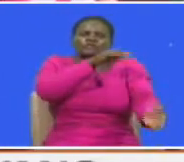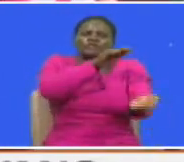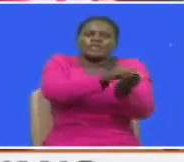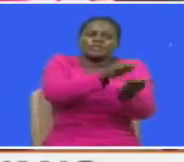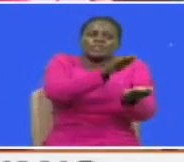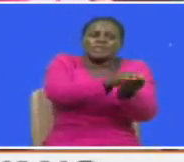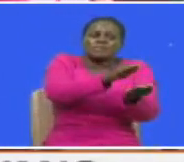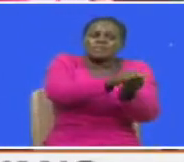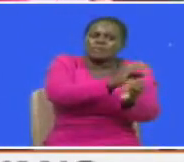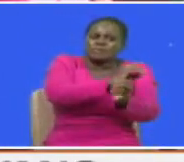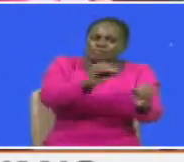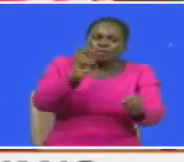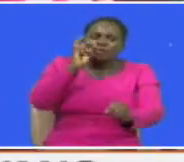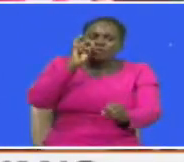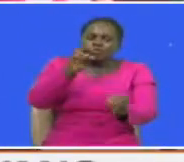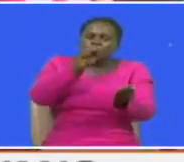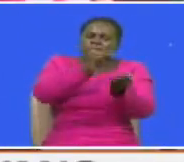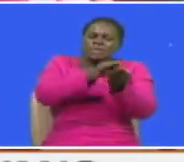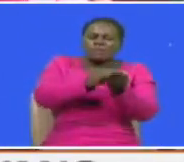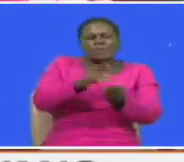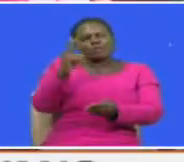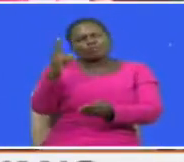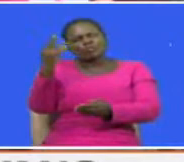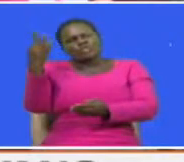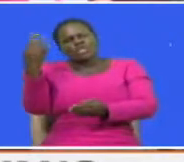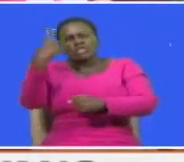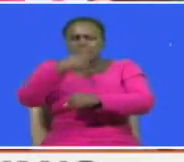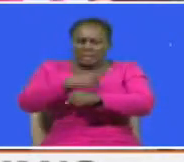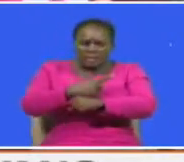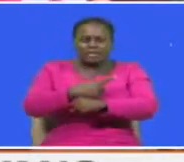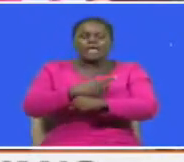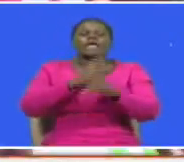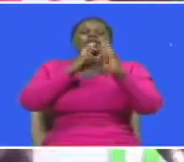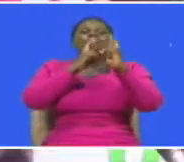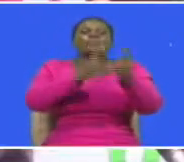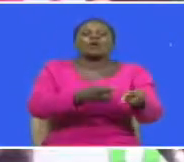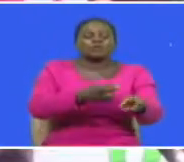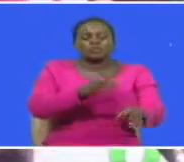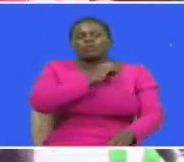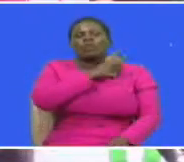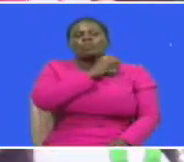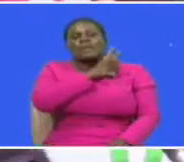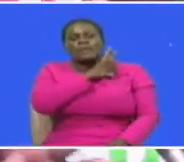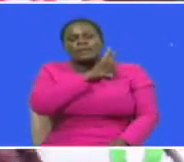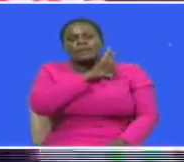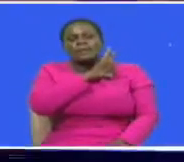store. Ukiona chakula imewekwa kwa store siku moja mbili, raise an alarm.